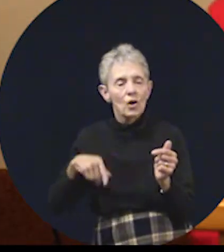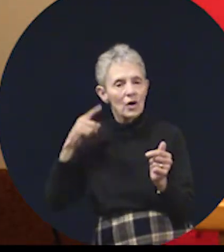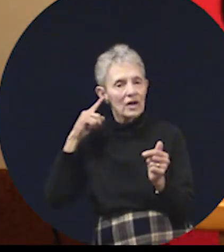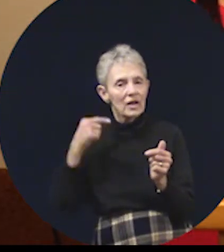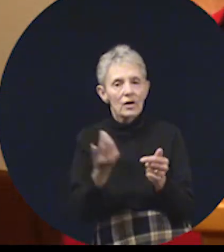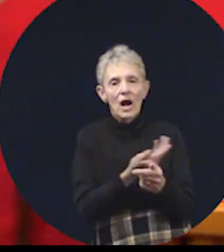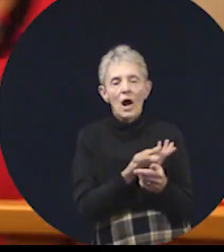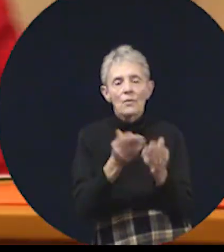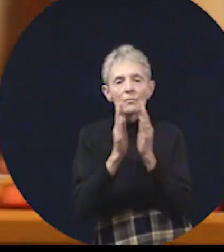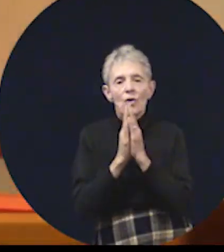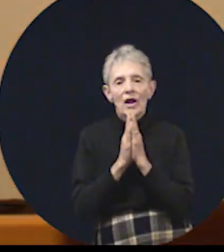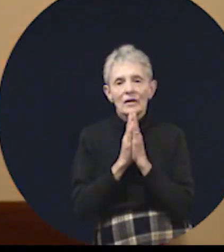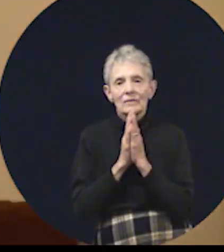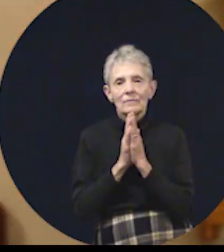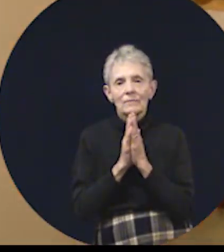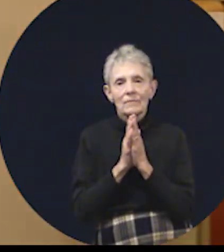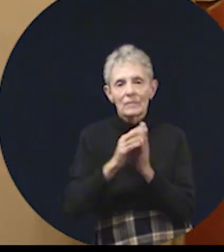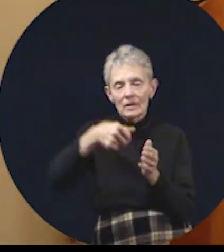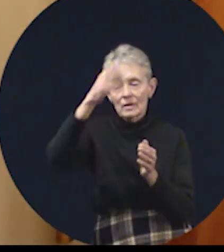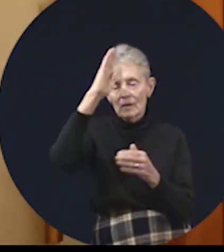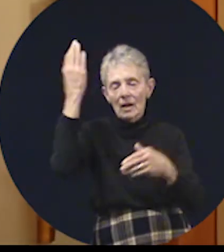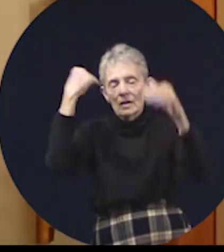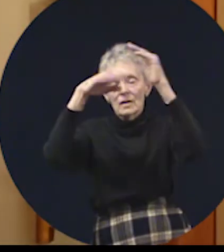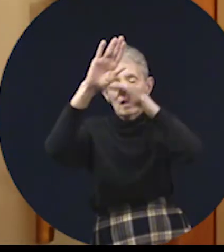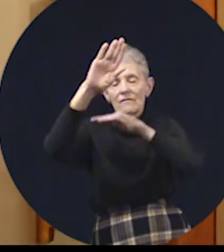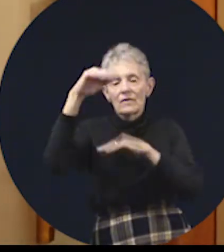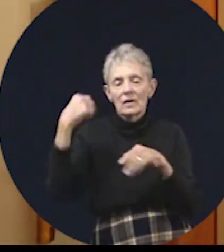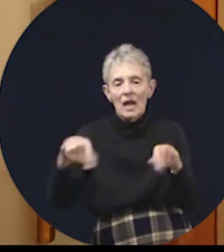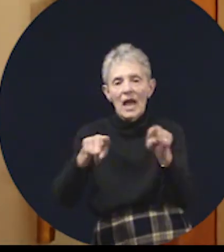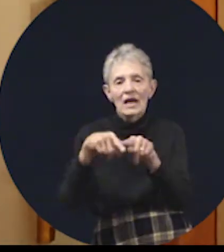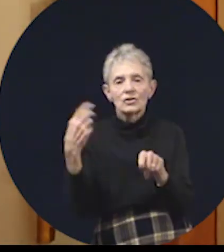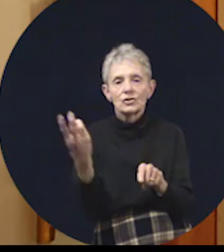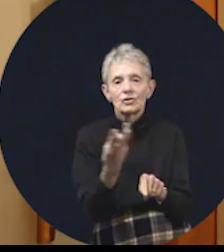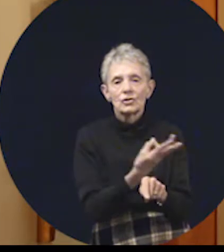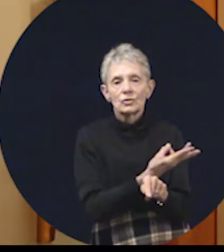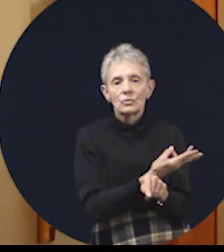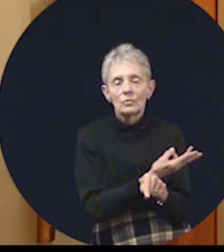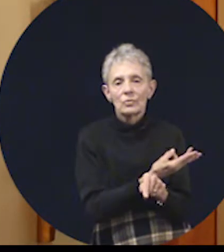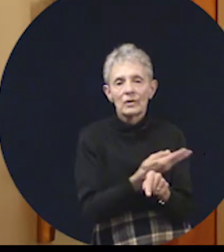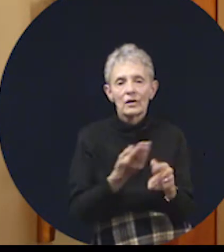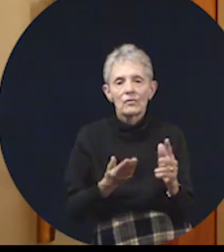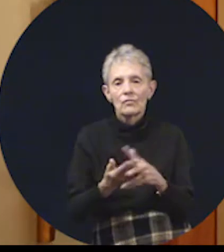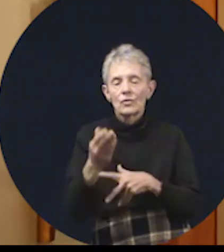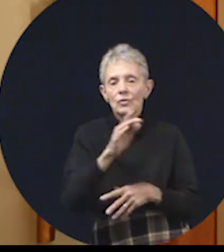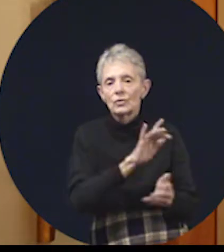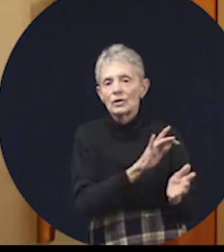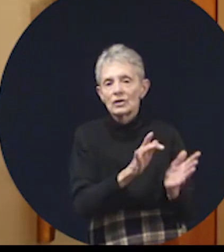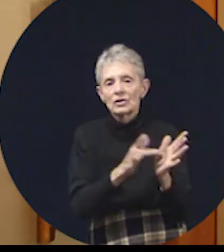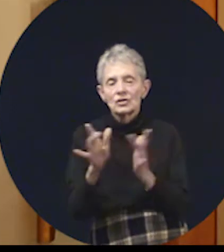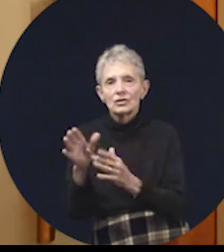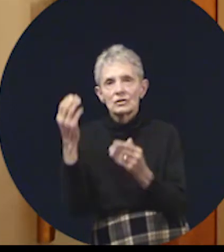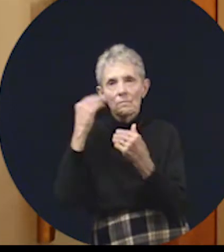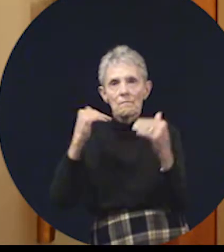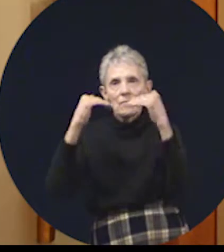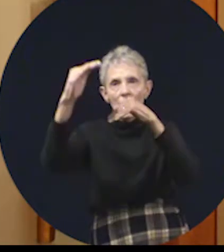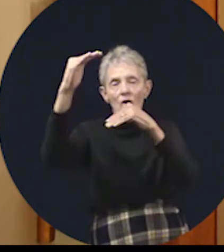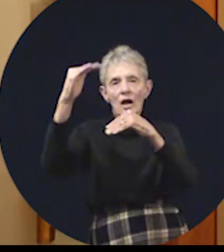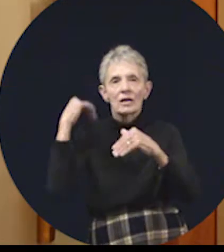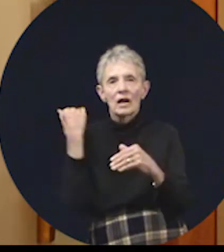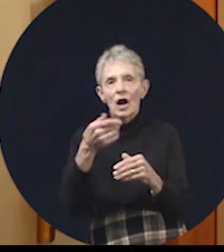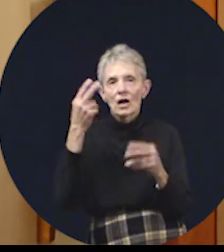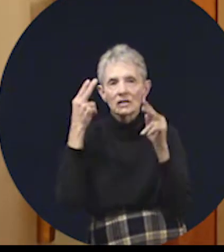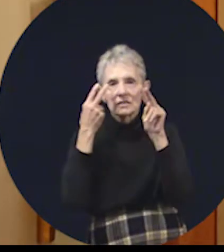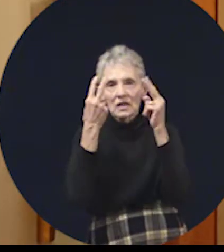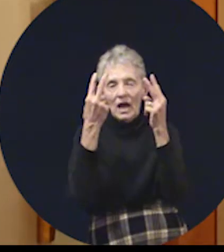prayer. God in heaven, as you drew Jesus beyond our sight so that we might seek him